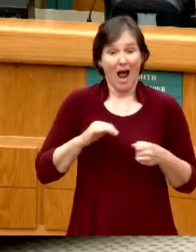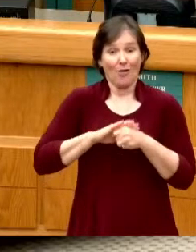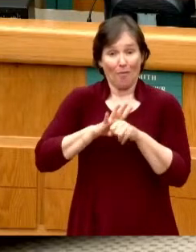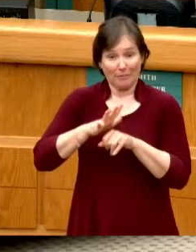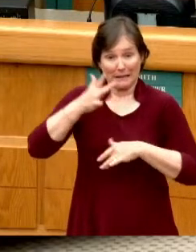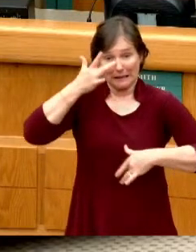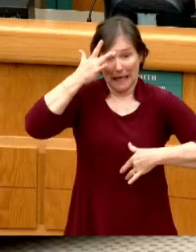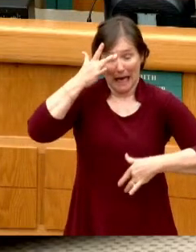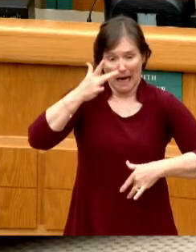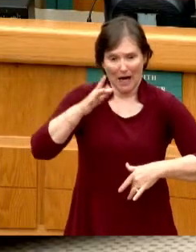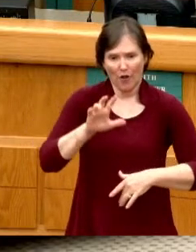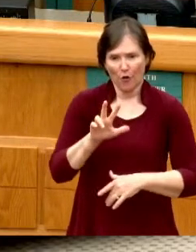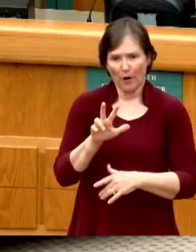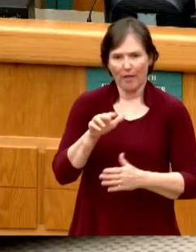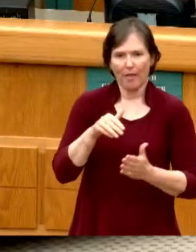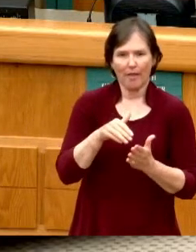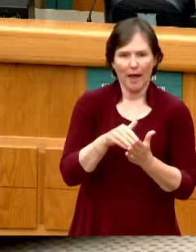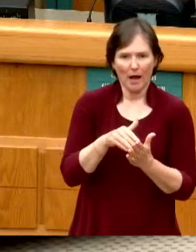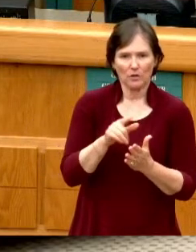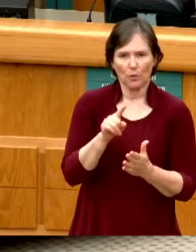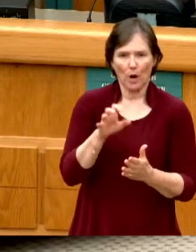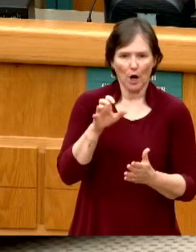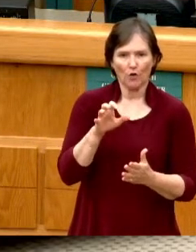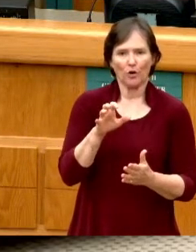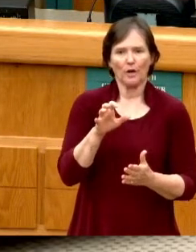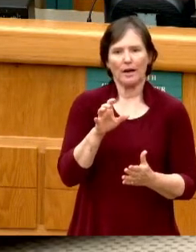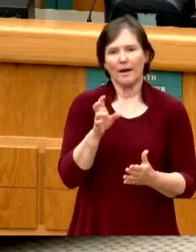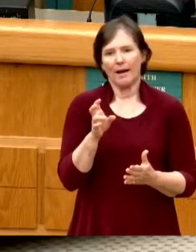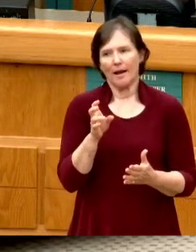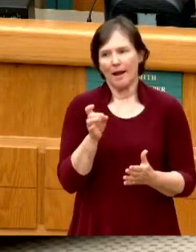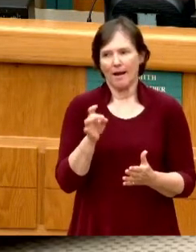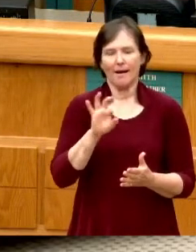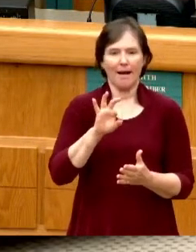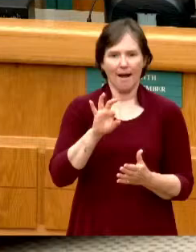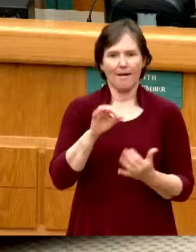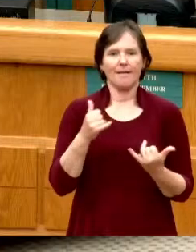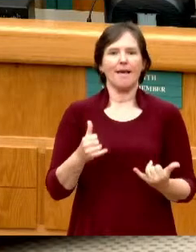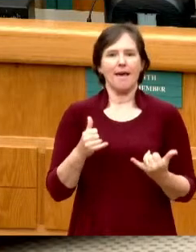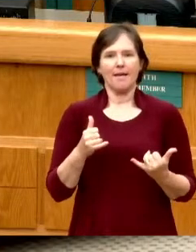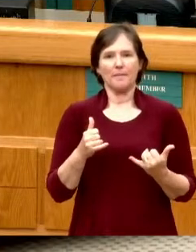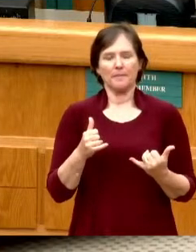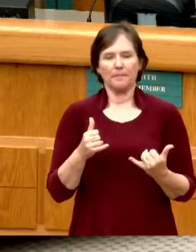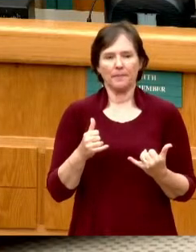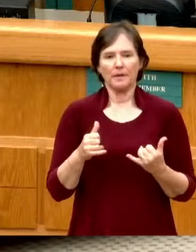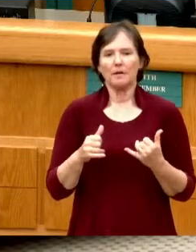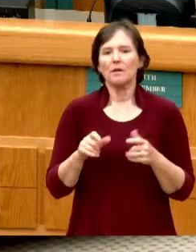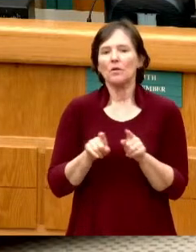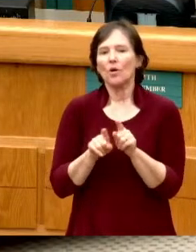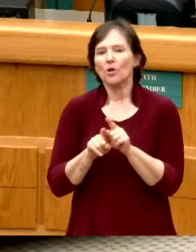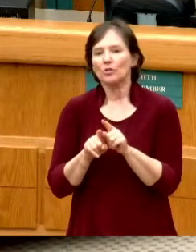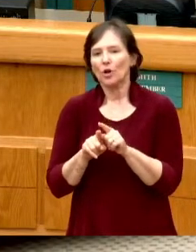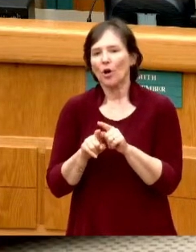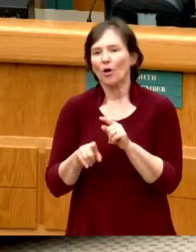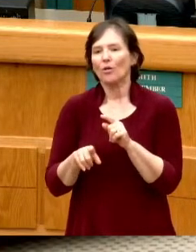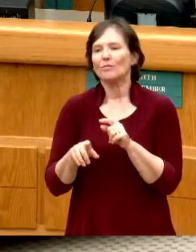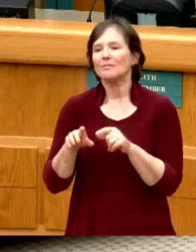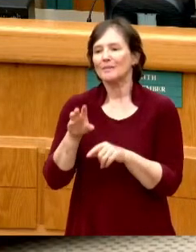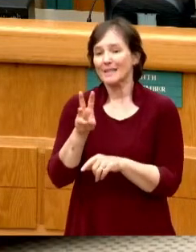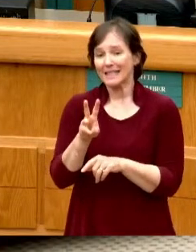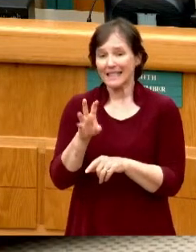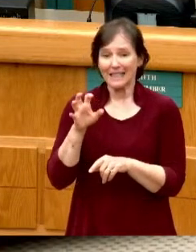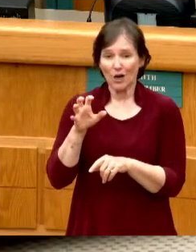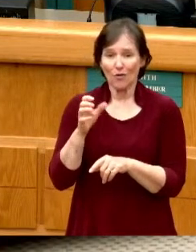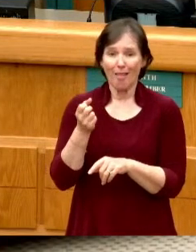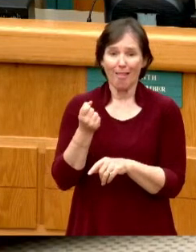3,128 active cases of COVID-19 currently today, and an additional 611 people that have lost